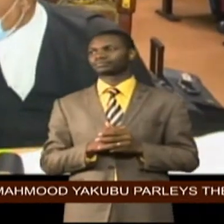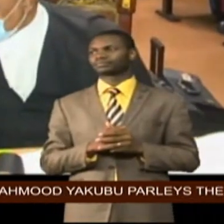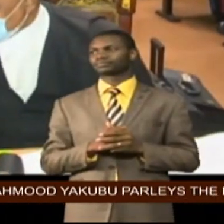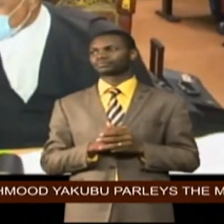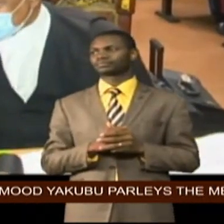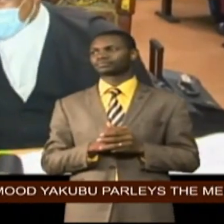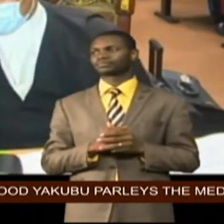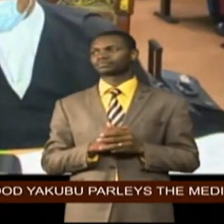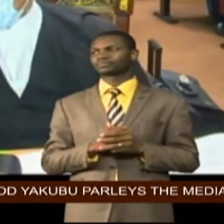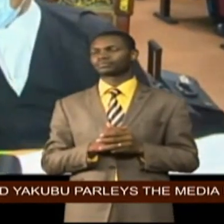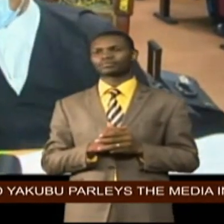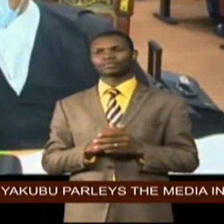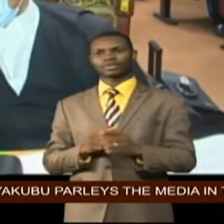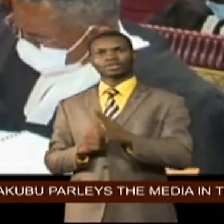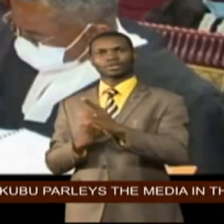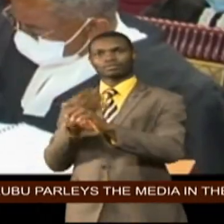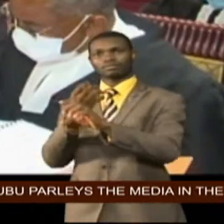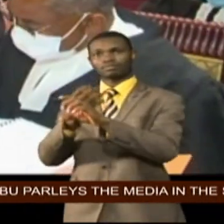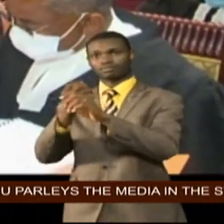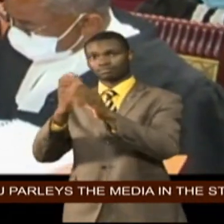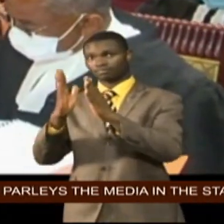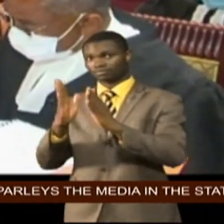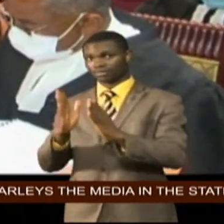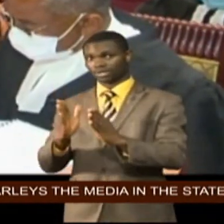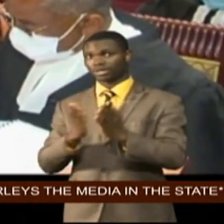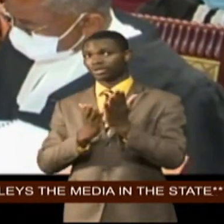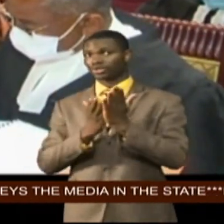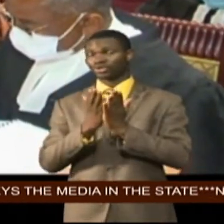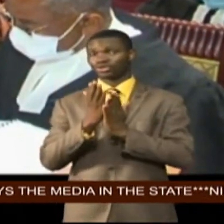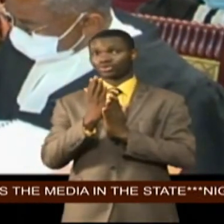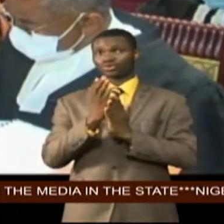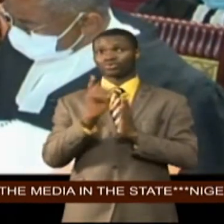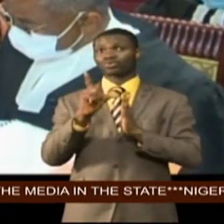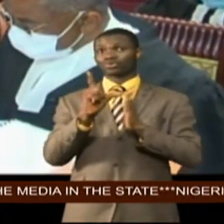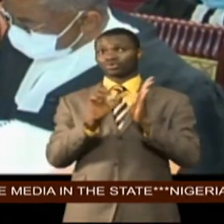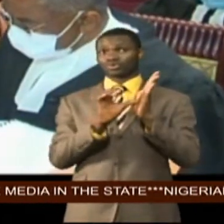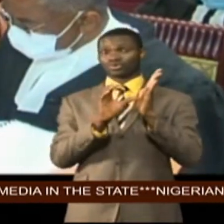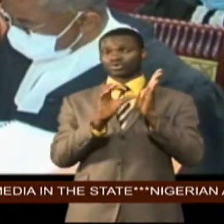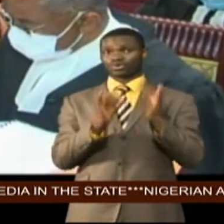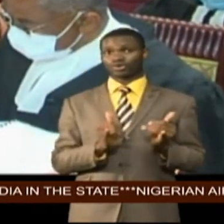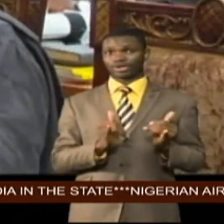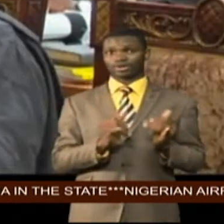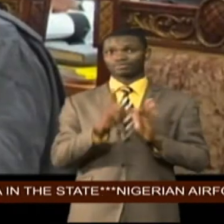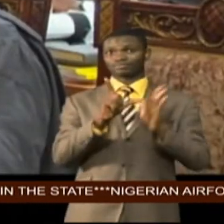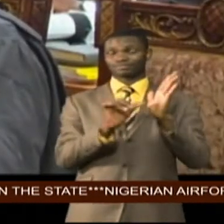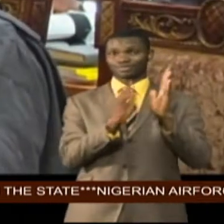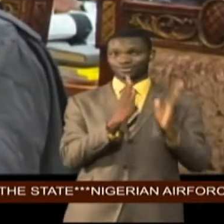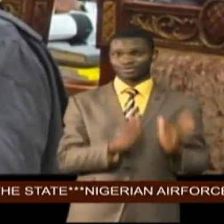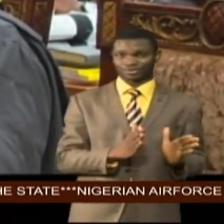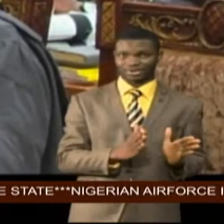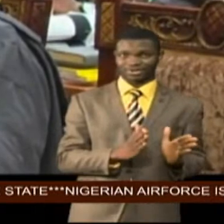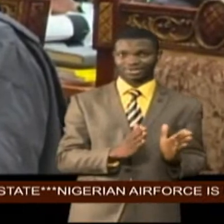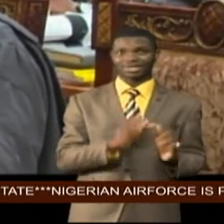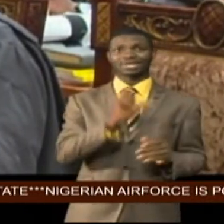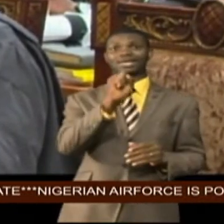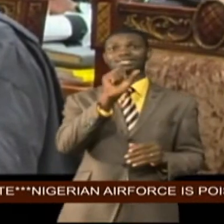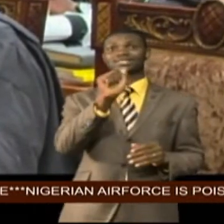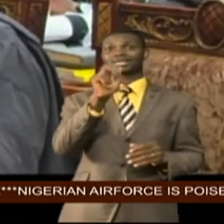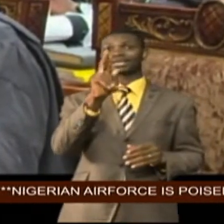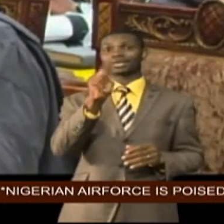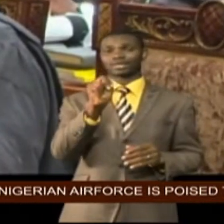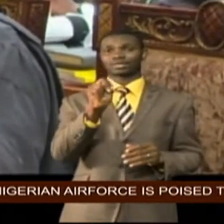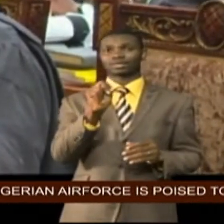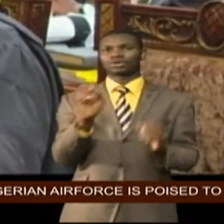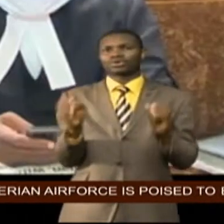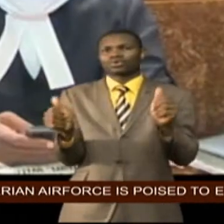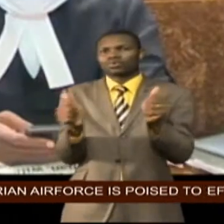The appellant, Governor Doye Diri, through his counsel, Chris Uche, Senior Advocate of Nigeria, told a panel of 5 justices presiding over the appeal to